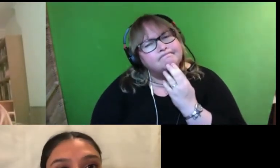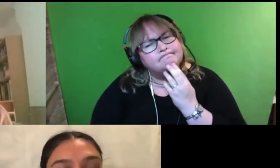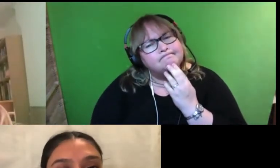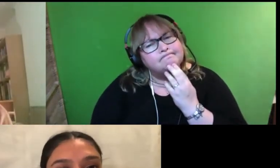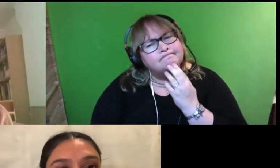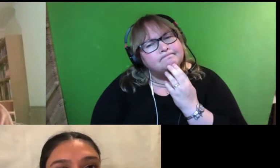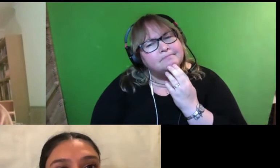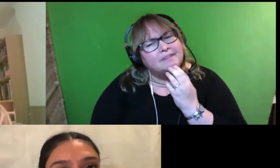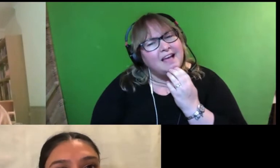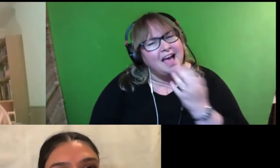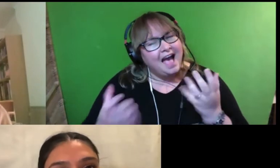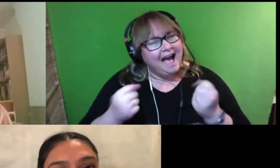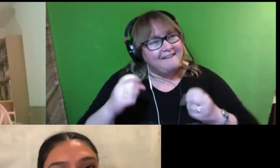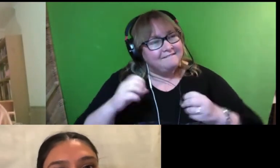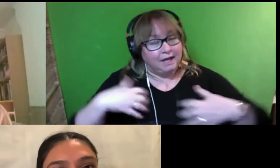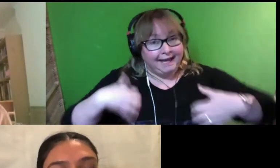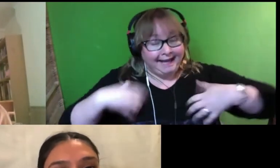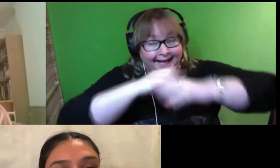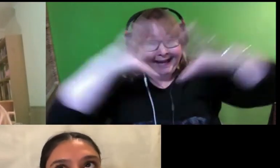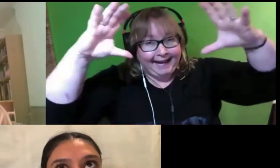disenchanted for a long time